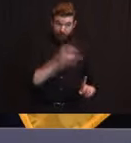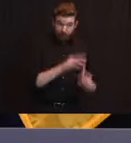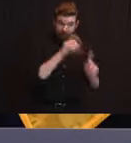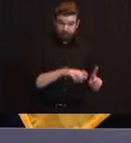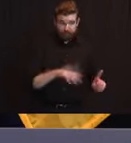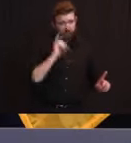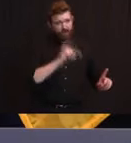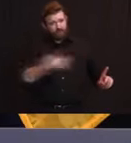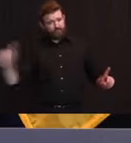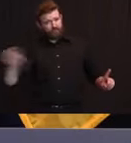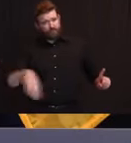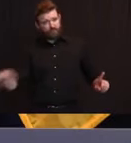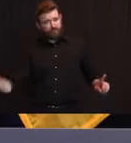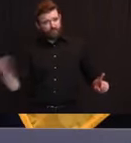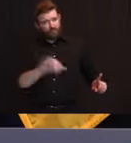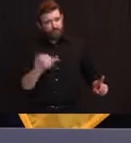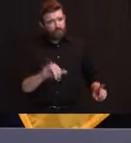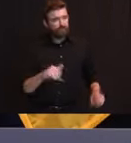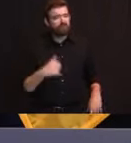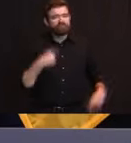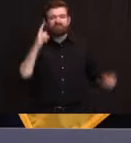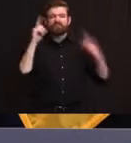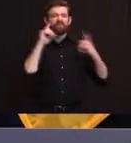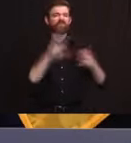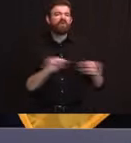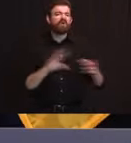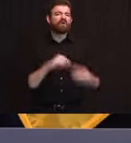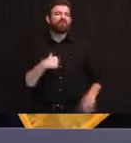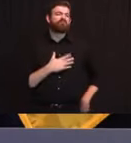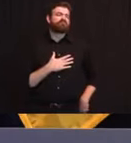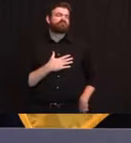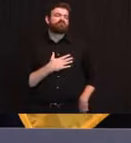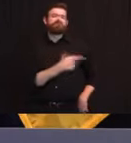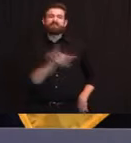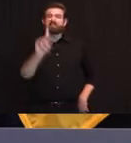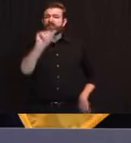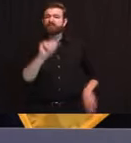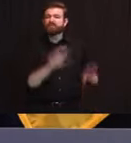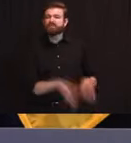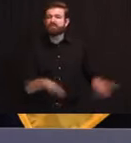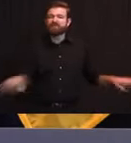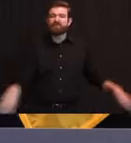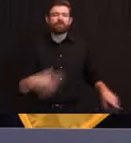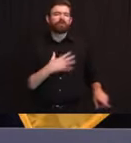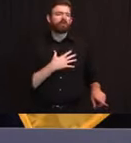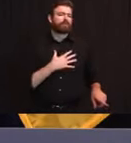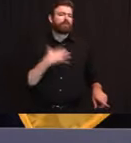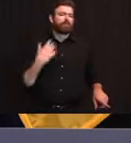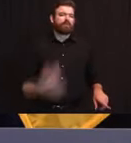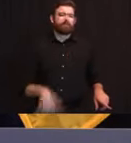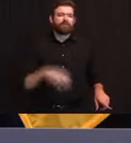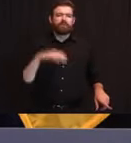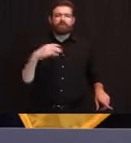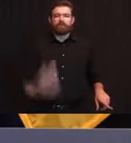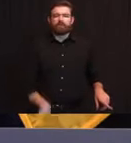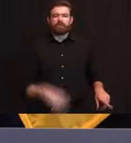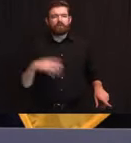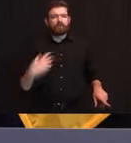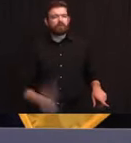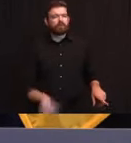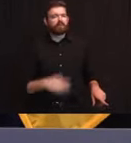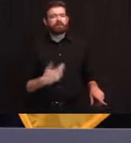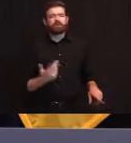crushing stories about children with disabilities. I don't want to speak for any particular district, and I also don't want to speak for the Department of Education. So beyond that, in the sense